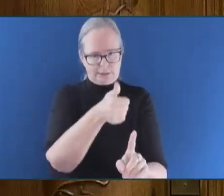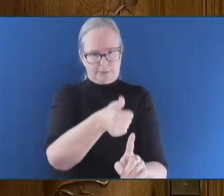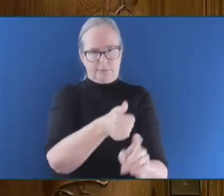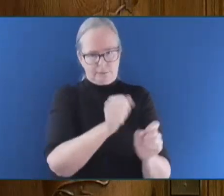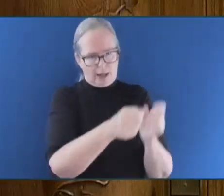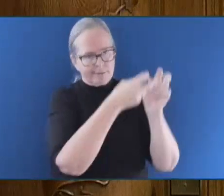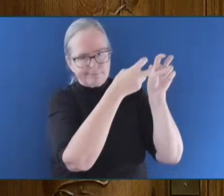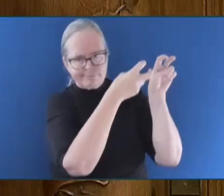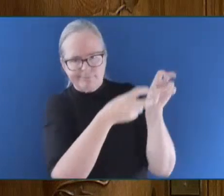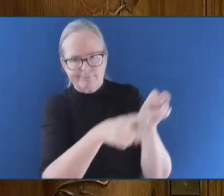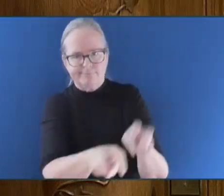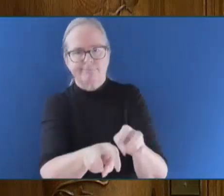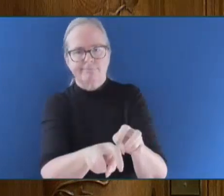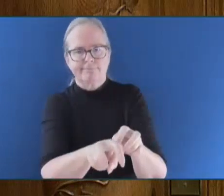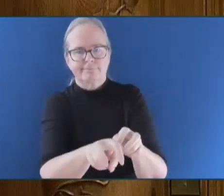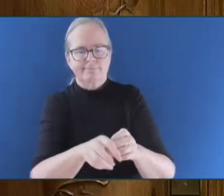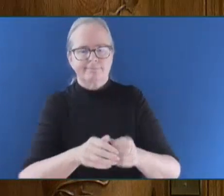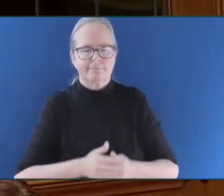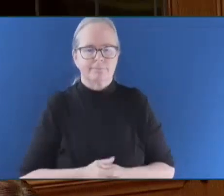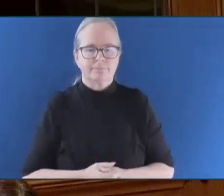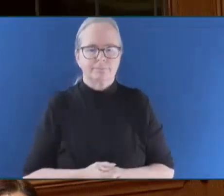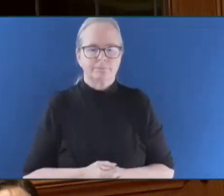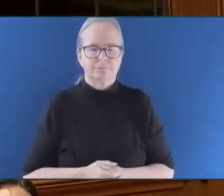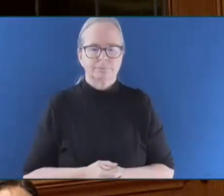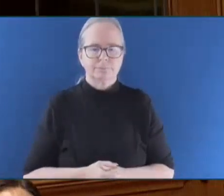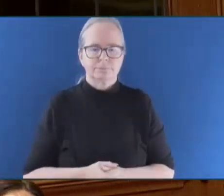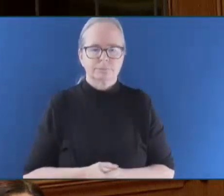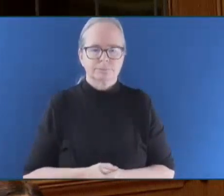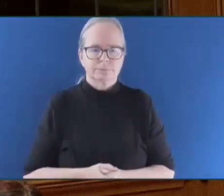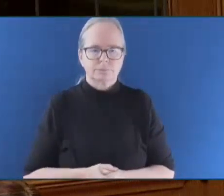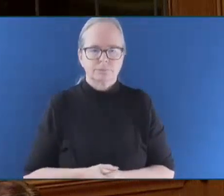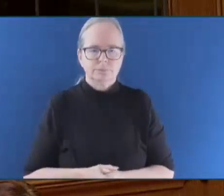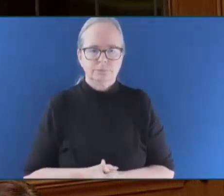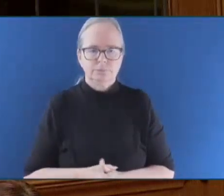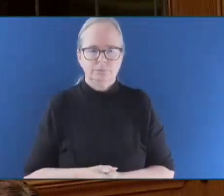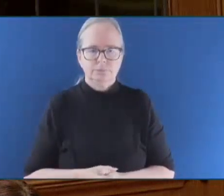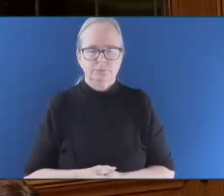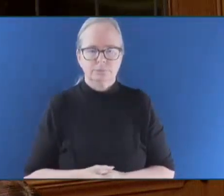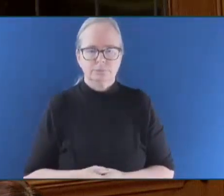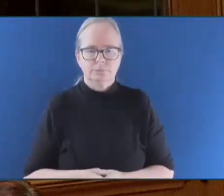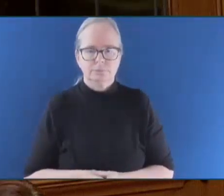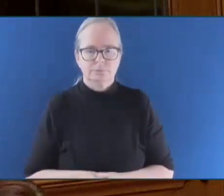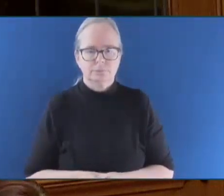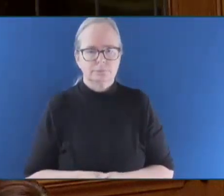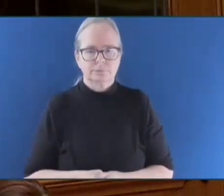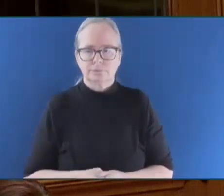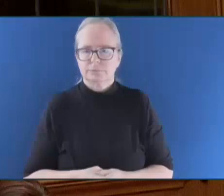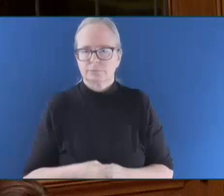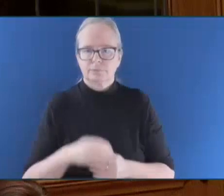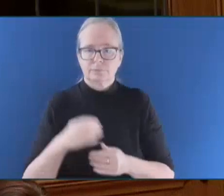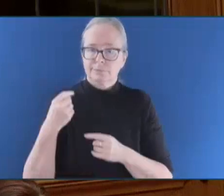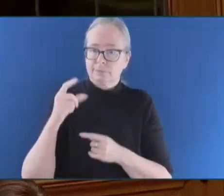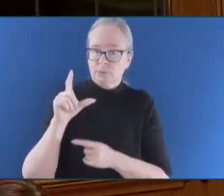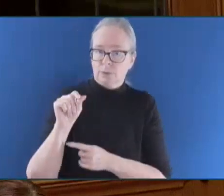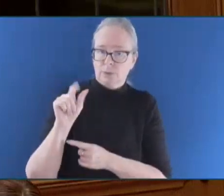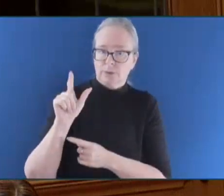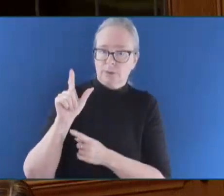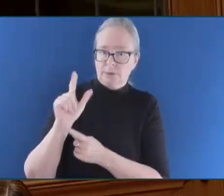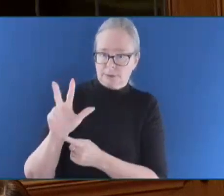Fourth party, House Leader Supplemental. Mr. Speaker, in 2023, Surrey will spend